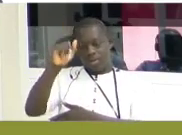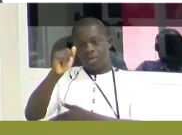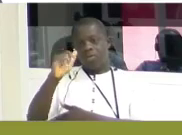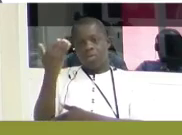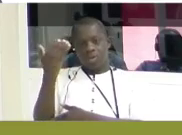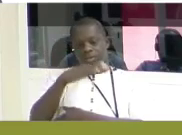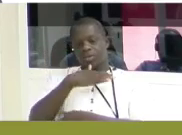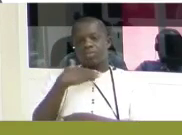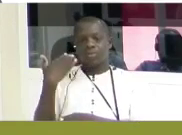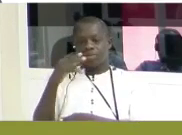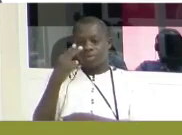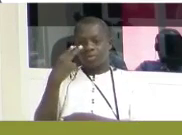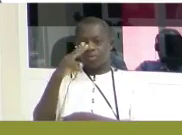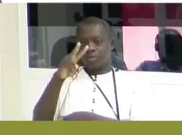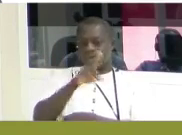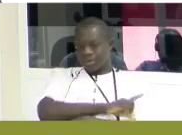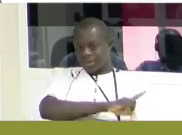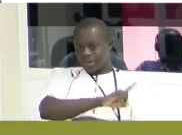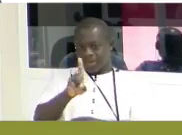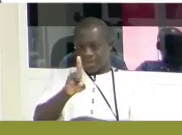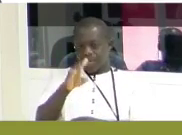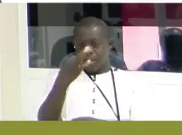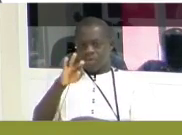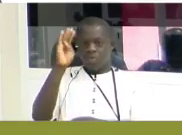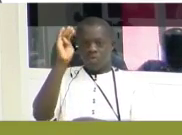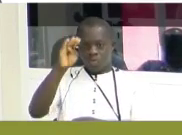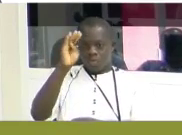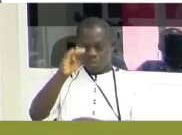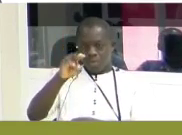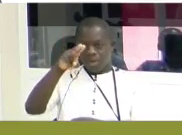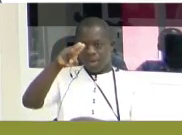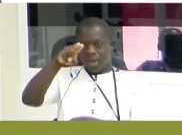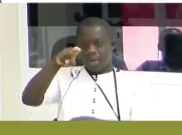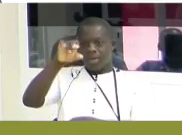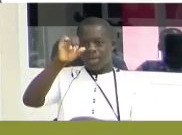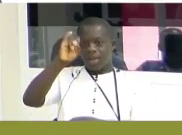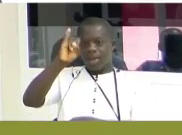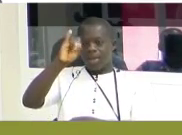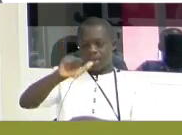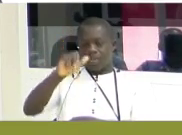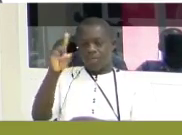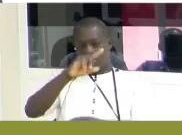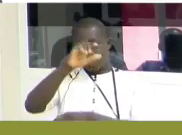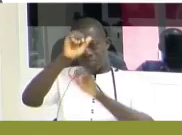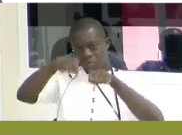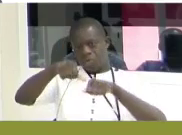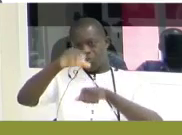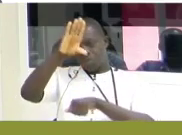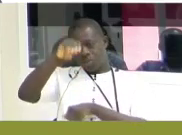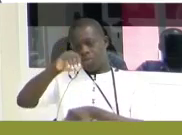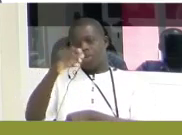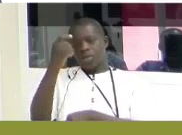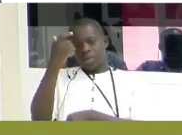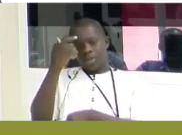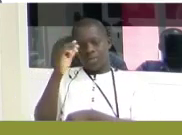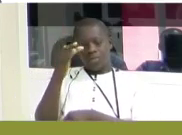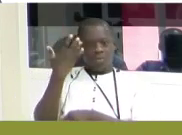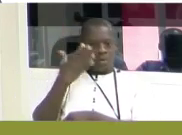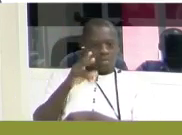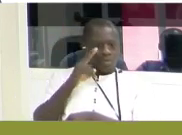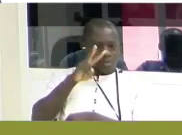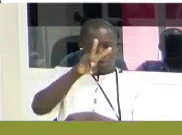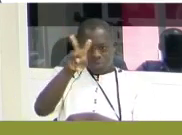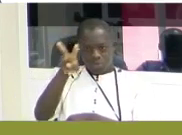you saw them in our midst, and you know, then if you mention NIA, what they are capable of doing. So that's the reason why when I saw them, I said,